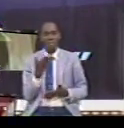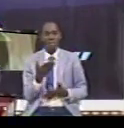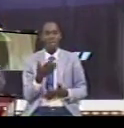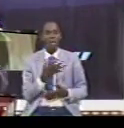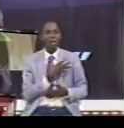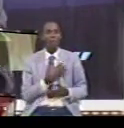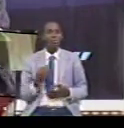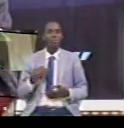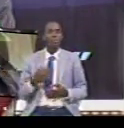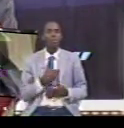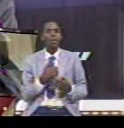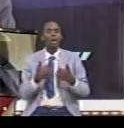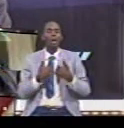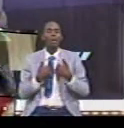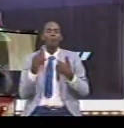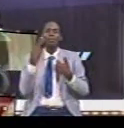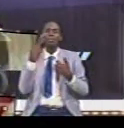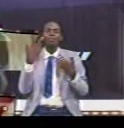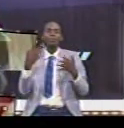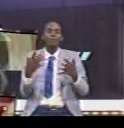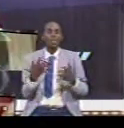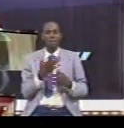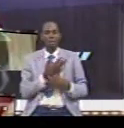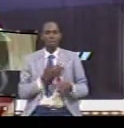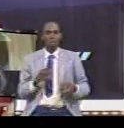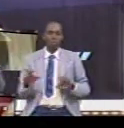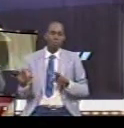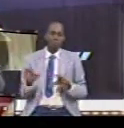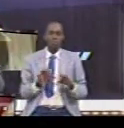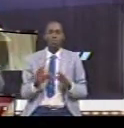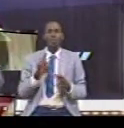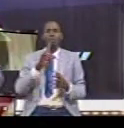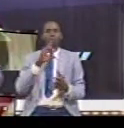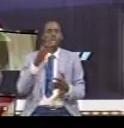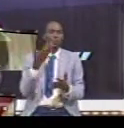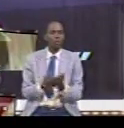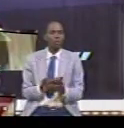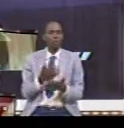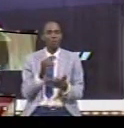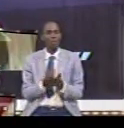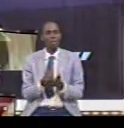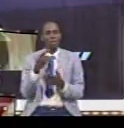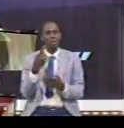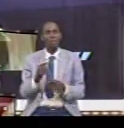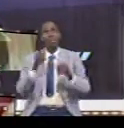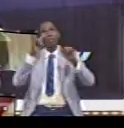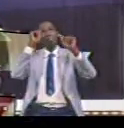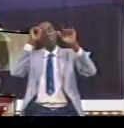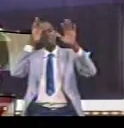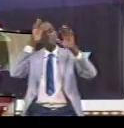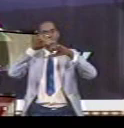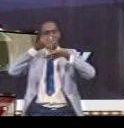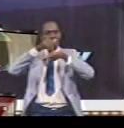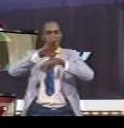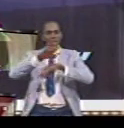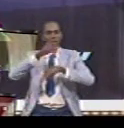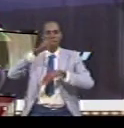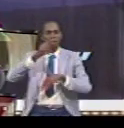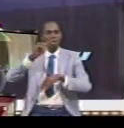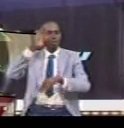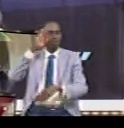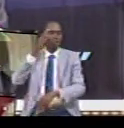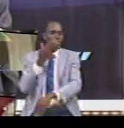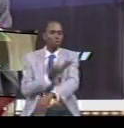we have seen and do testify that the Father sent the